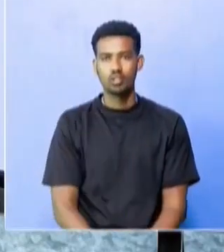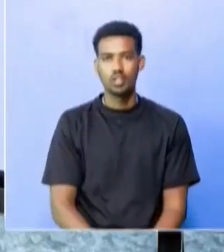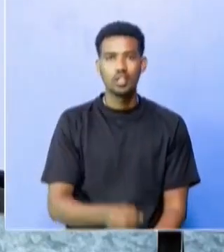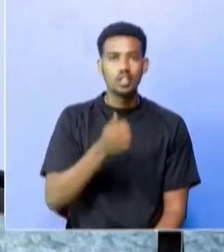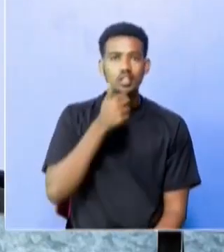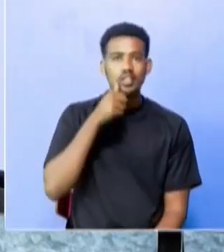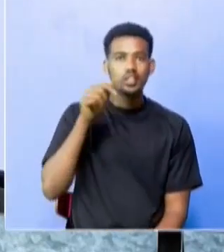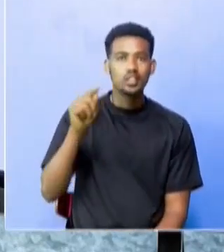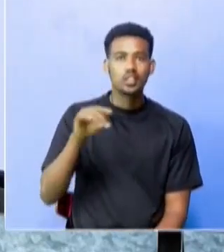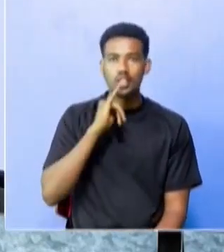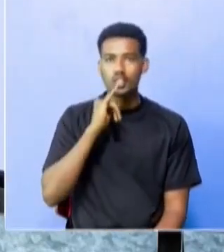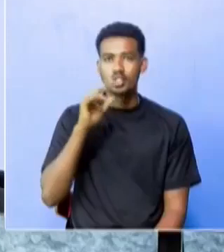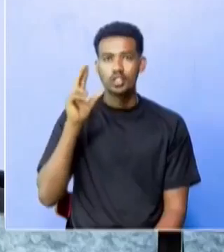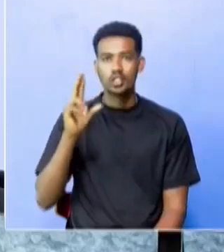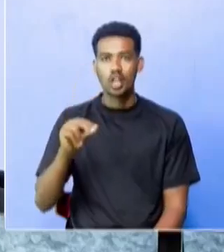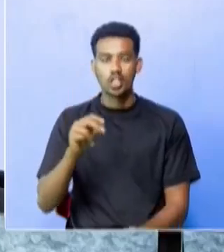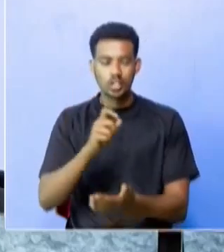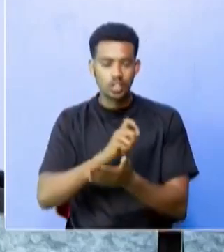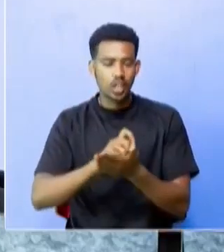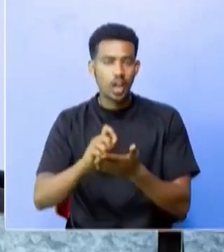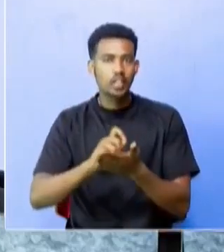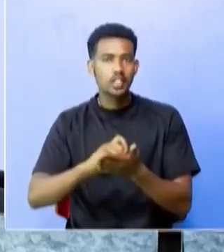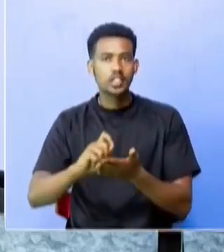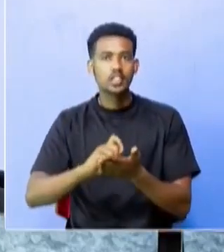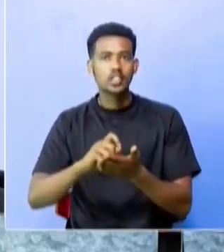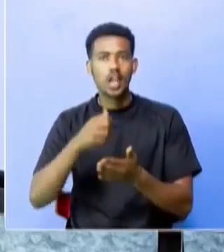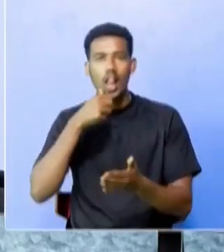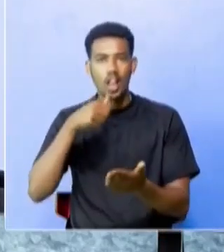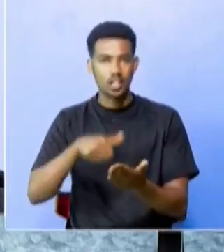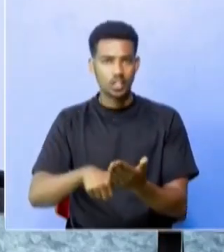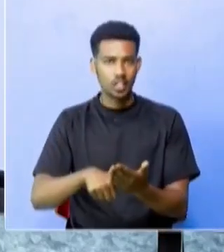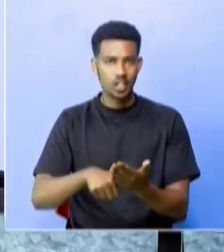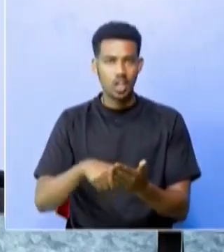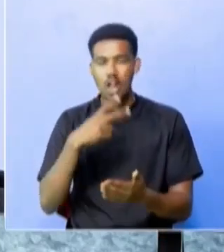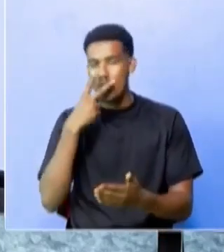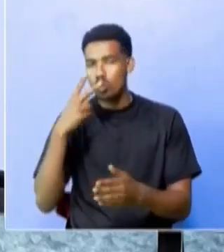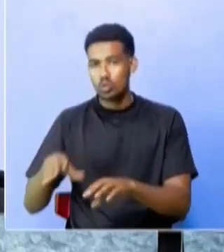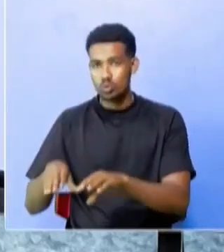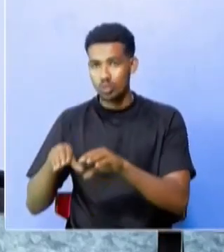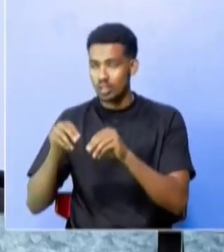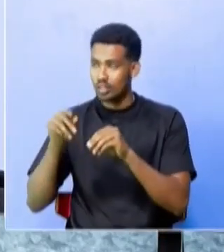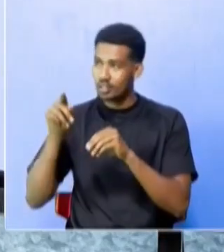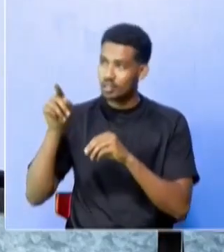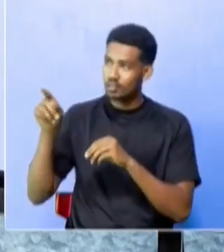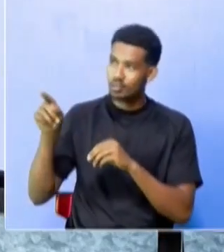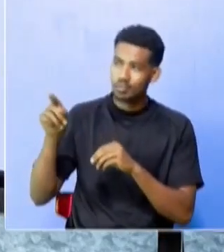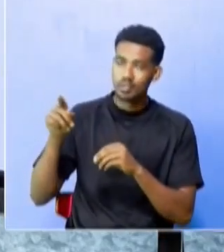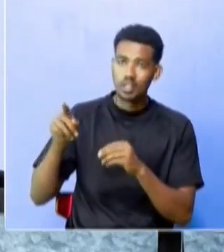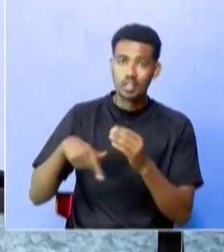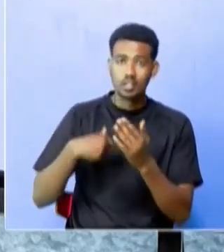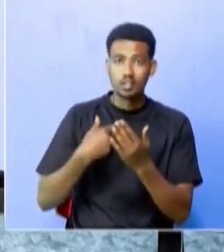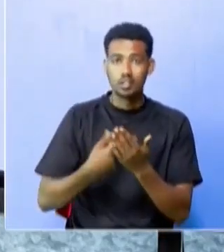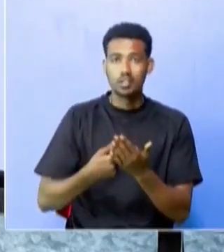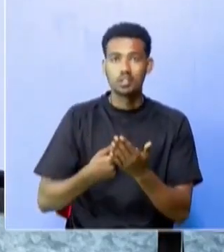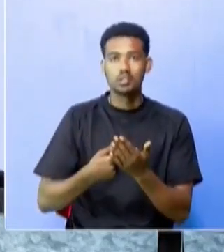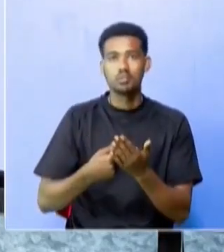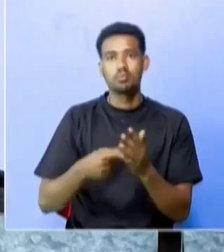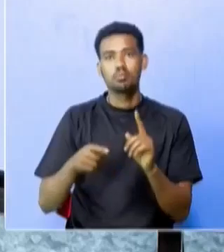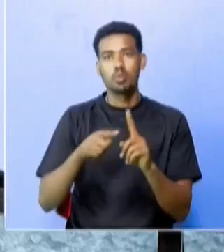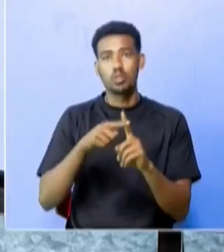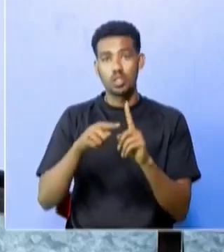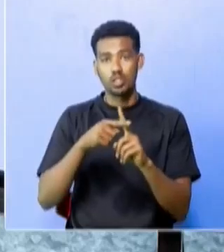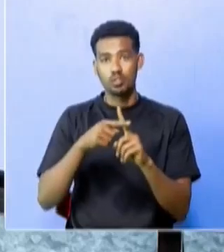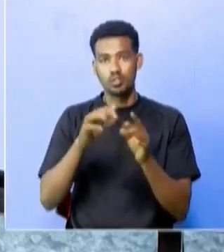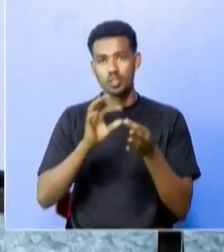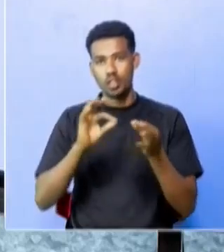She is not writing a letter. Look, students, here is affirmative sentence, or it's called positive